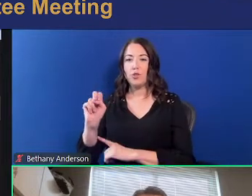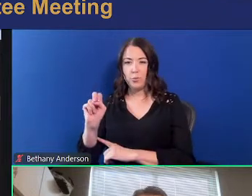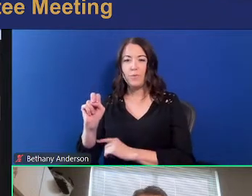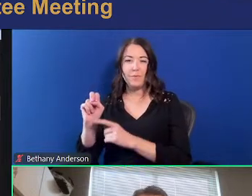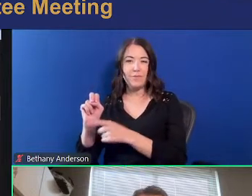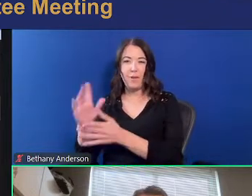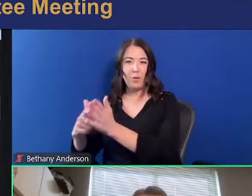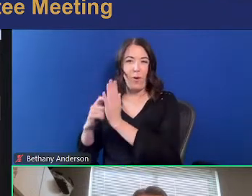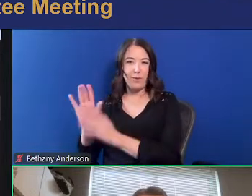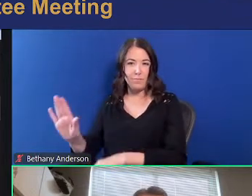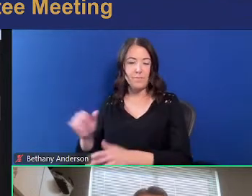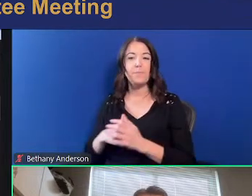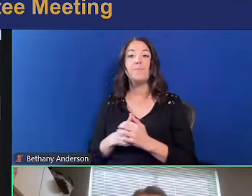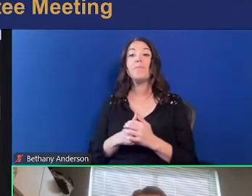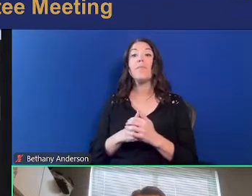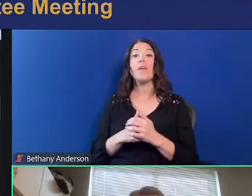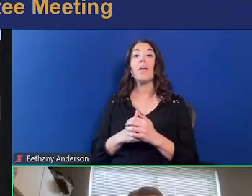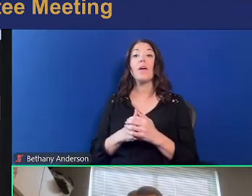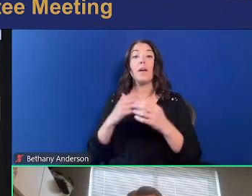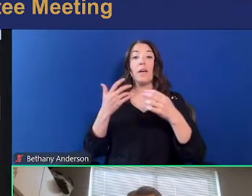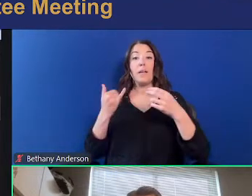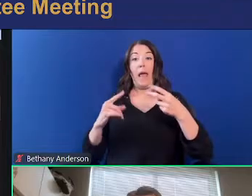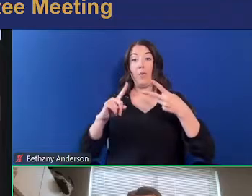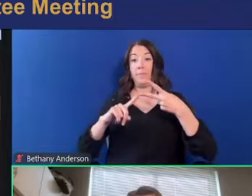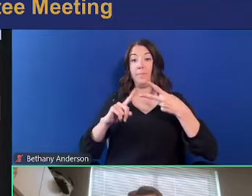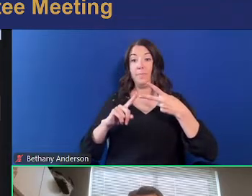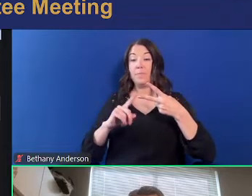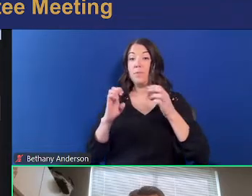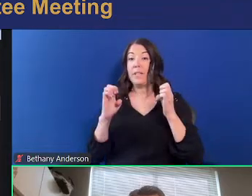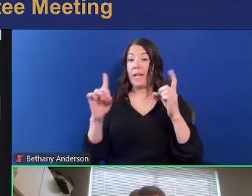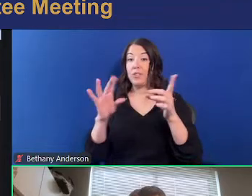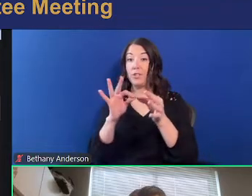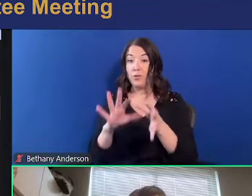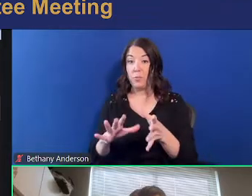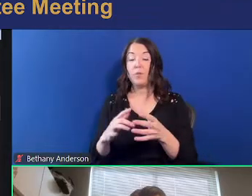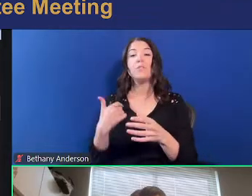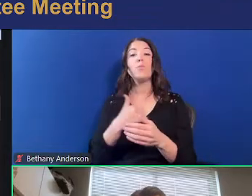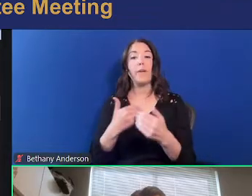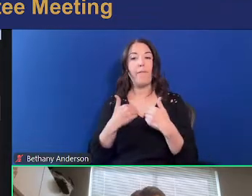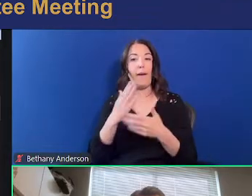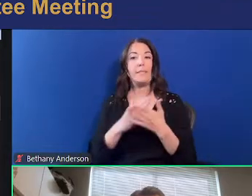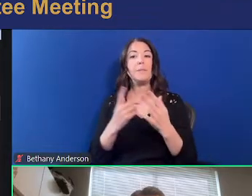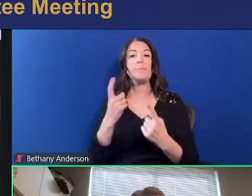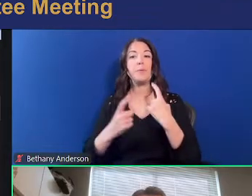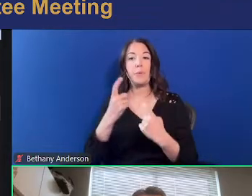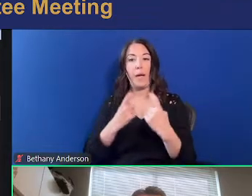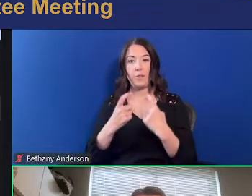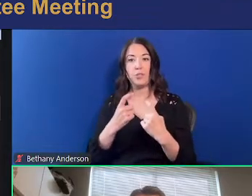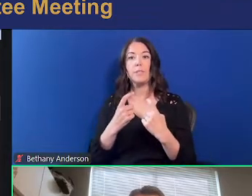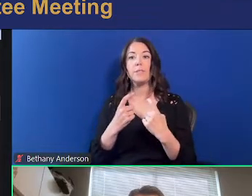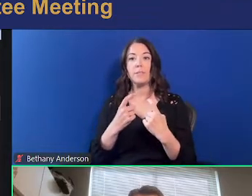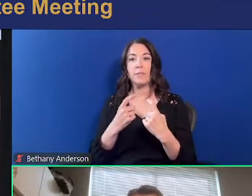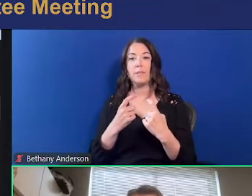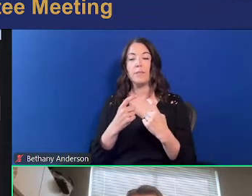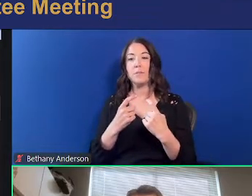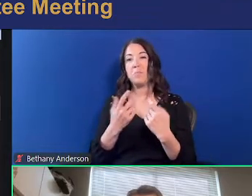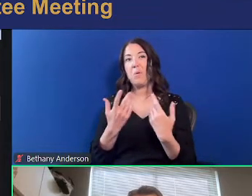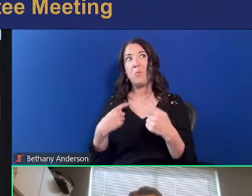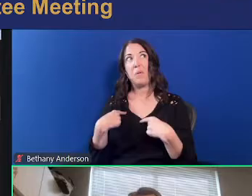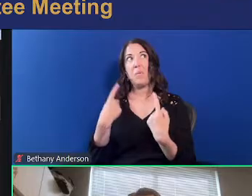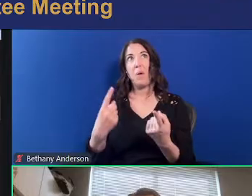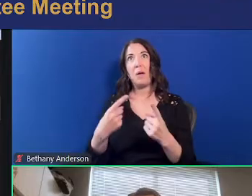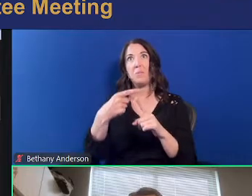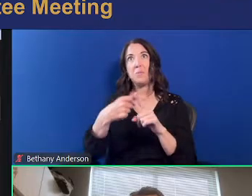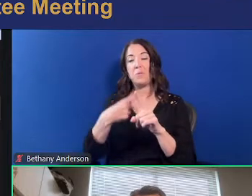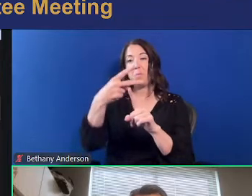In relationship to our student interpreters, there have been questions that have come forward, I guess over the last couple of months